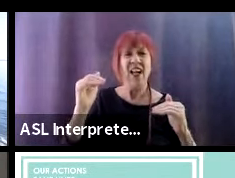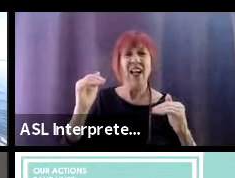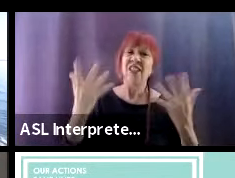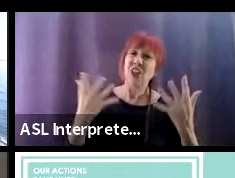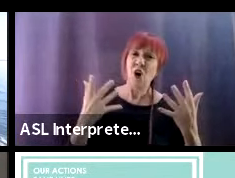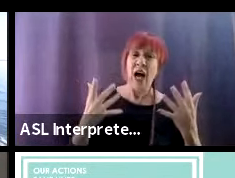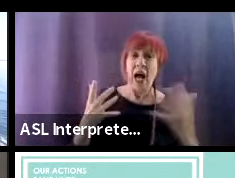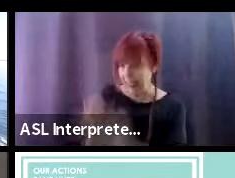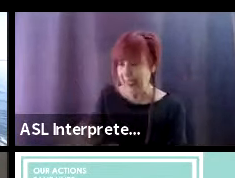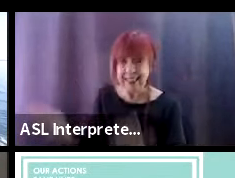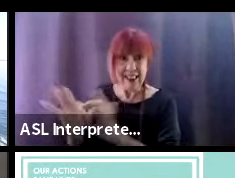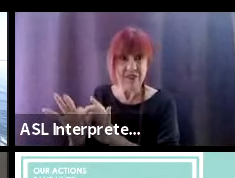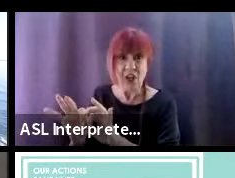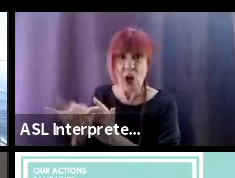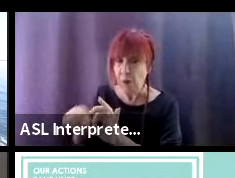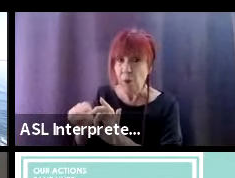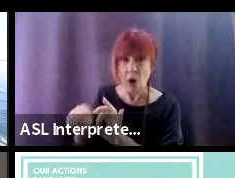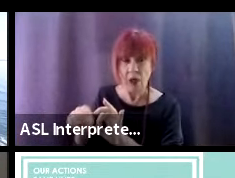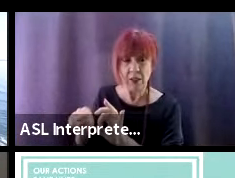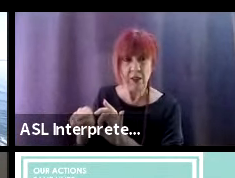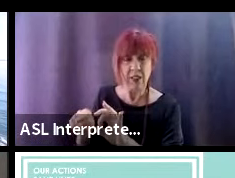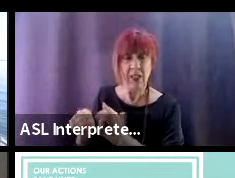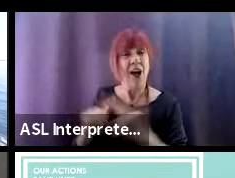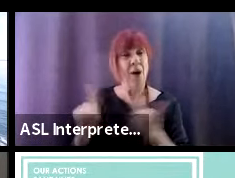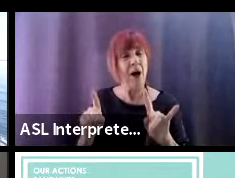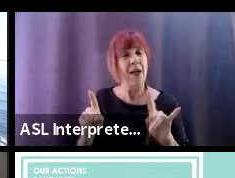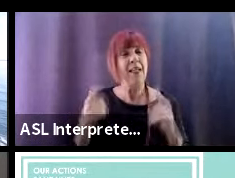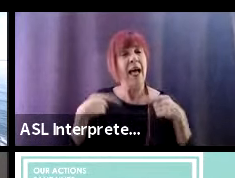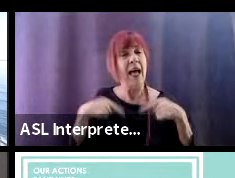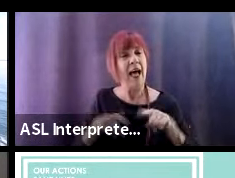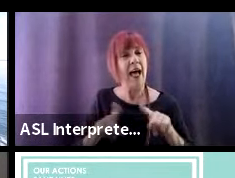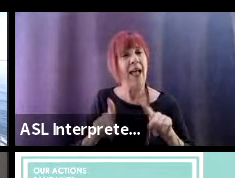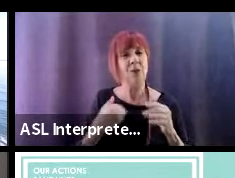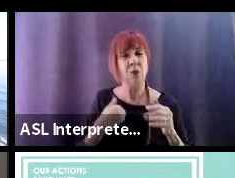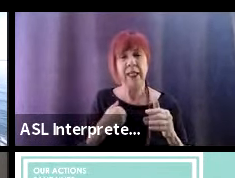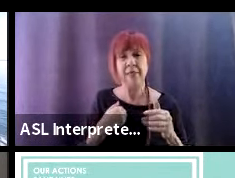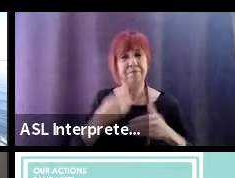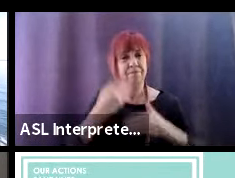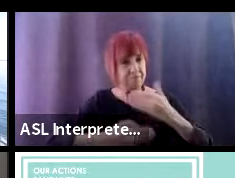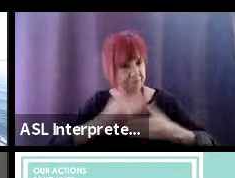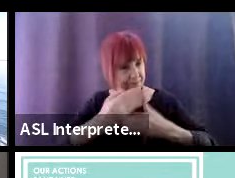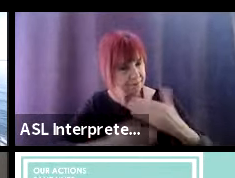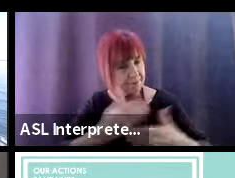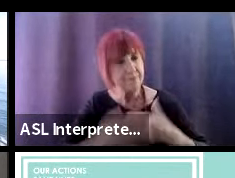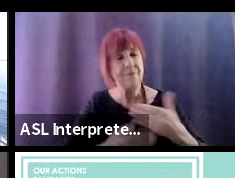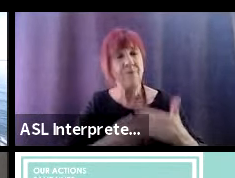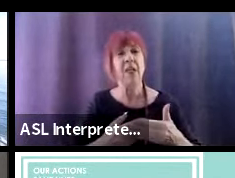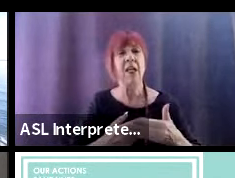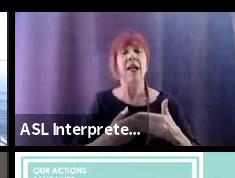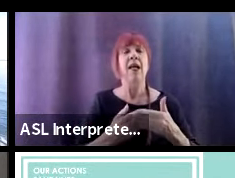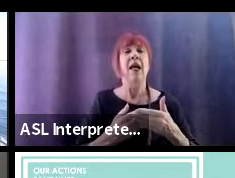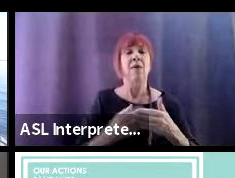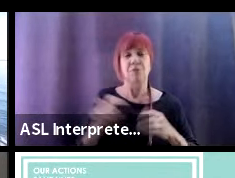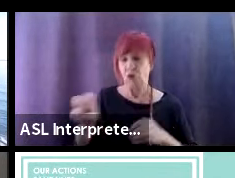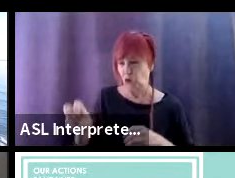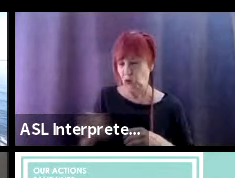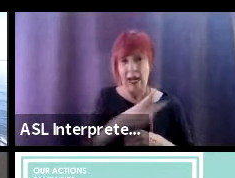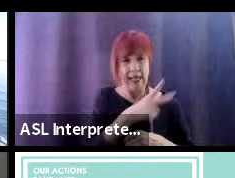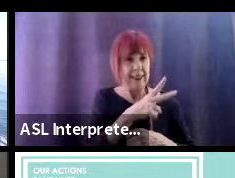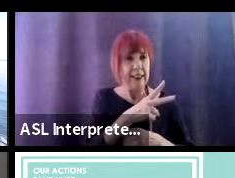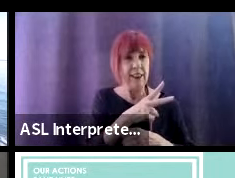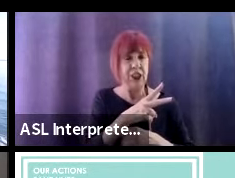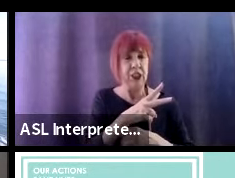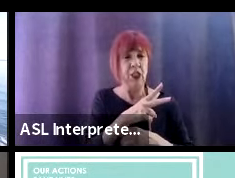incredibly important. And as we move forward in the process of transitioning, what we see